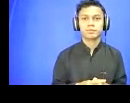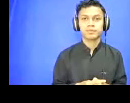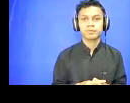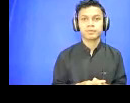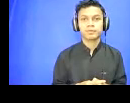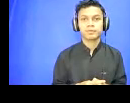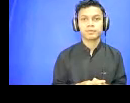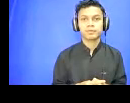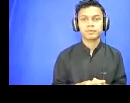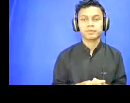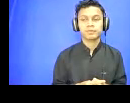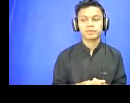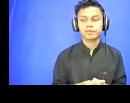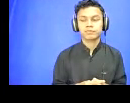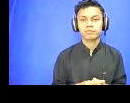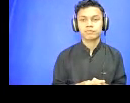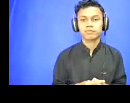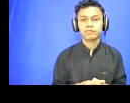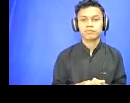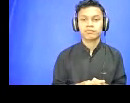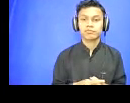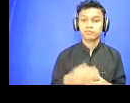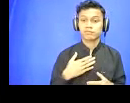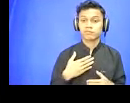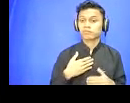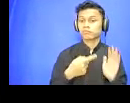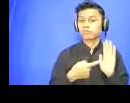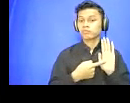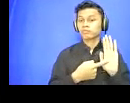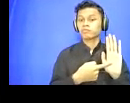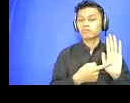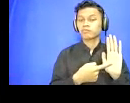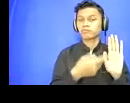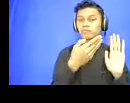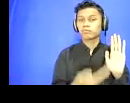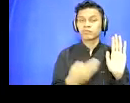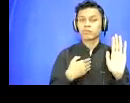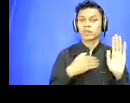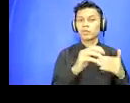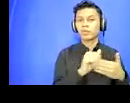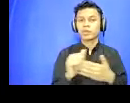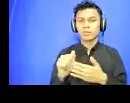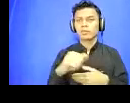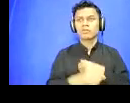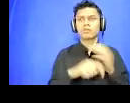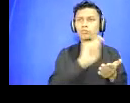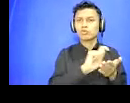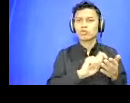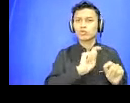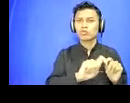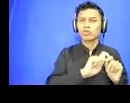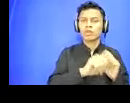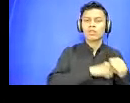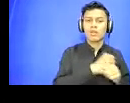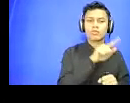of Ethics in the 1990s. And recently, we added many,